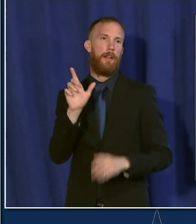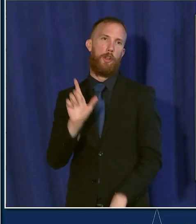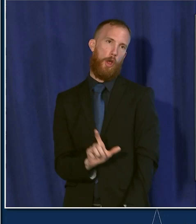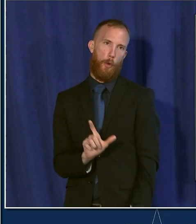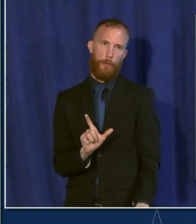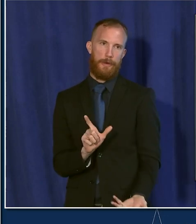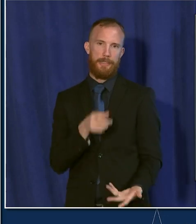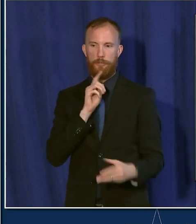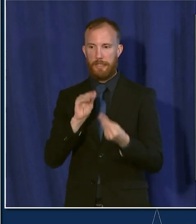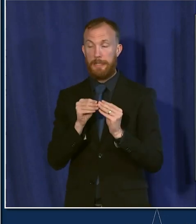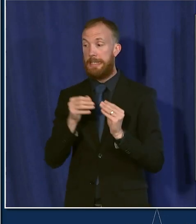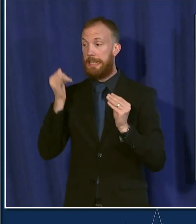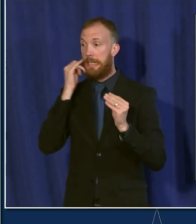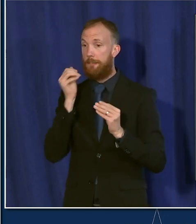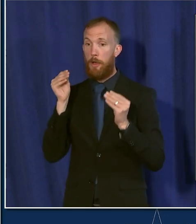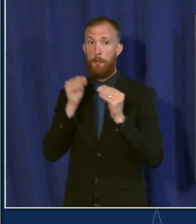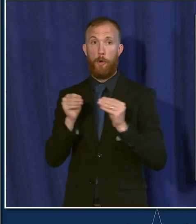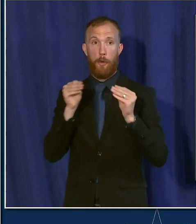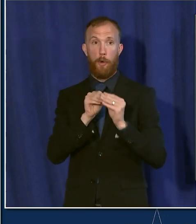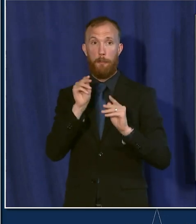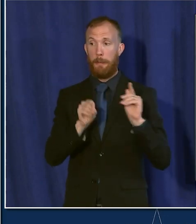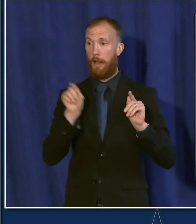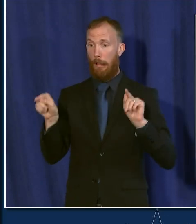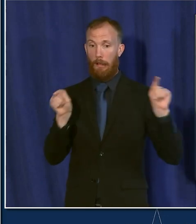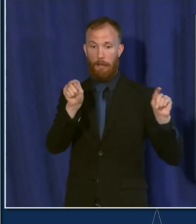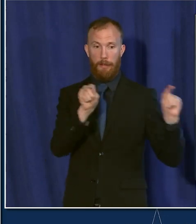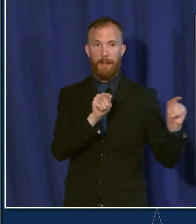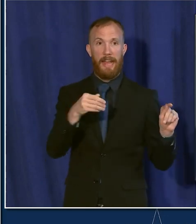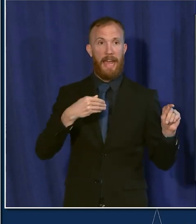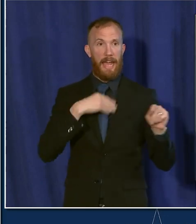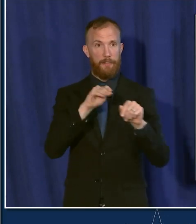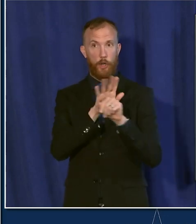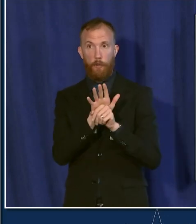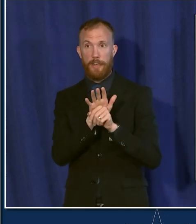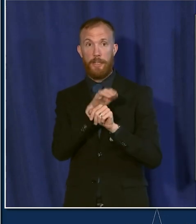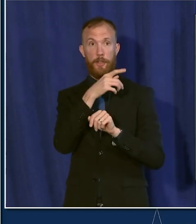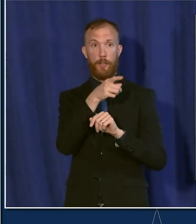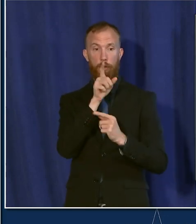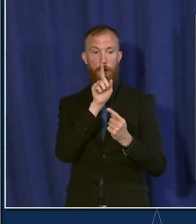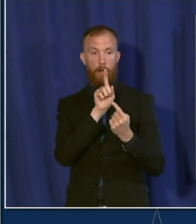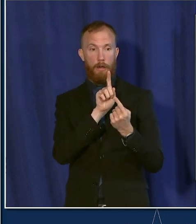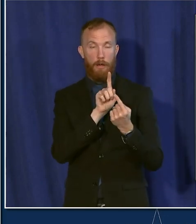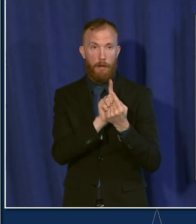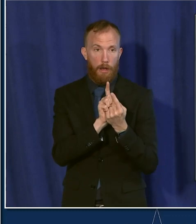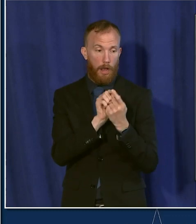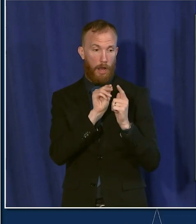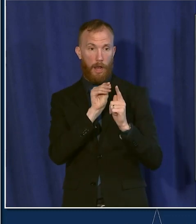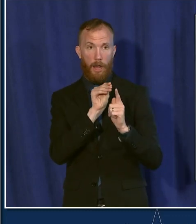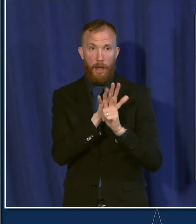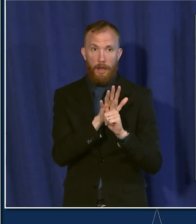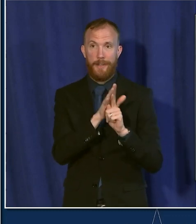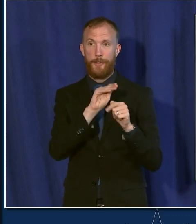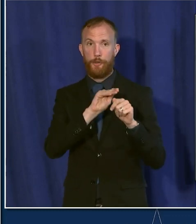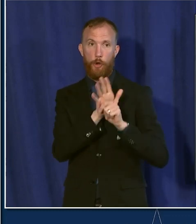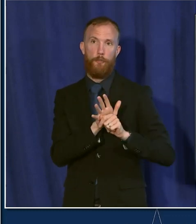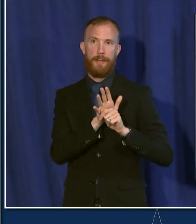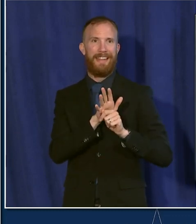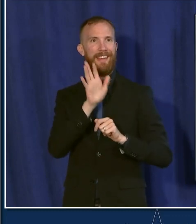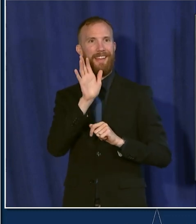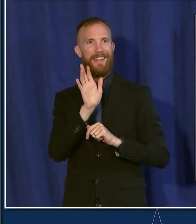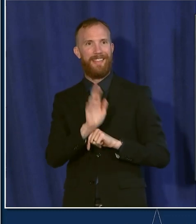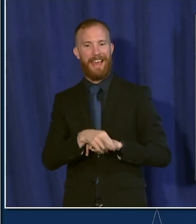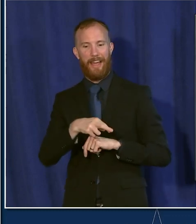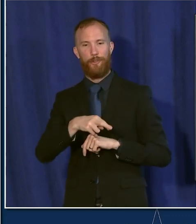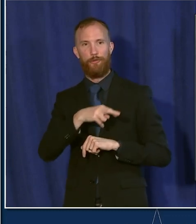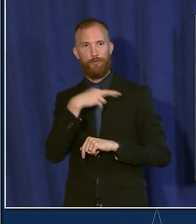of people with COVID in Chicago increase, the risk of you running into somebody with COVID and being exposed goes up. And then whether you